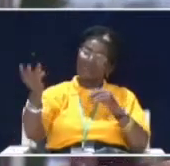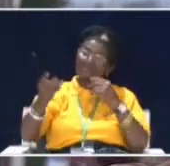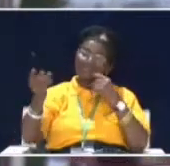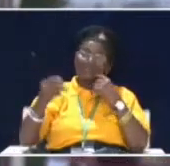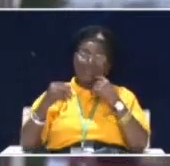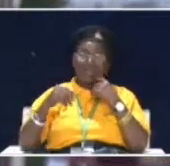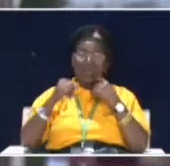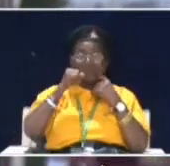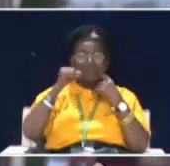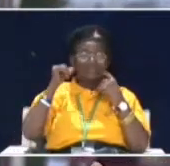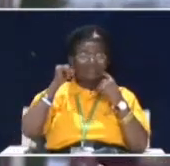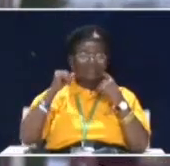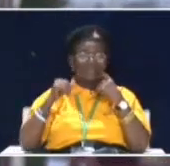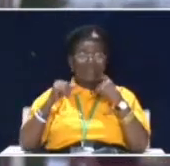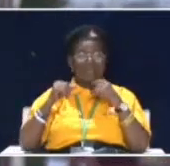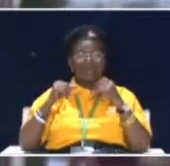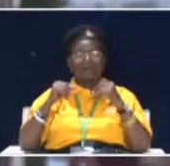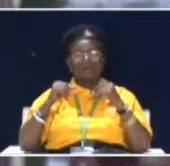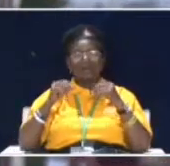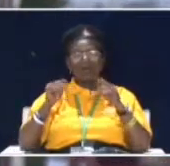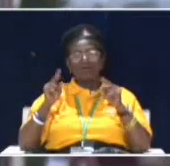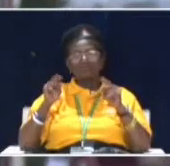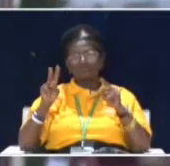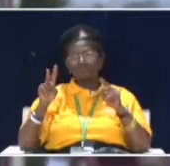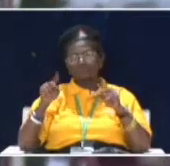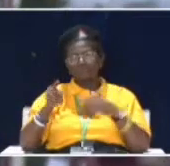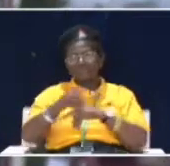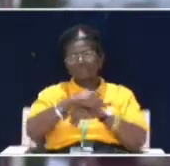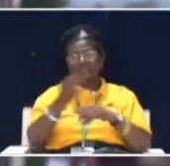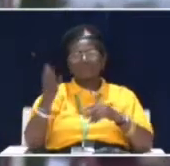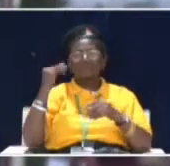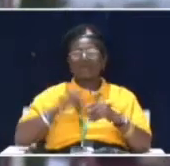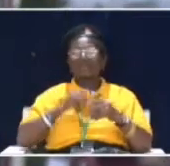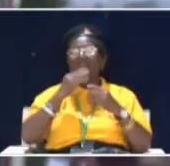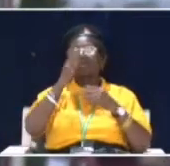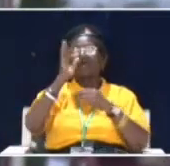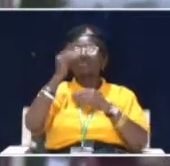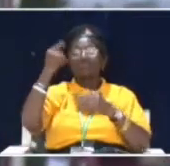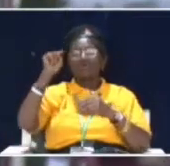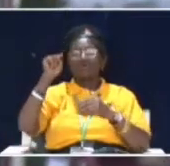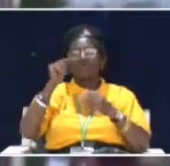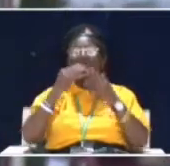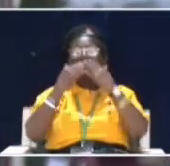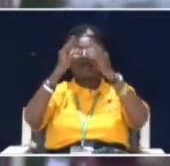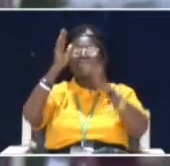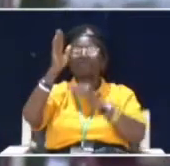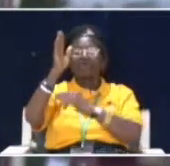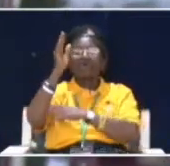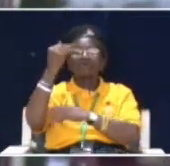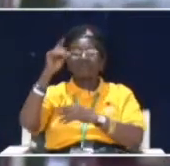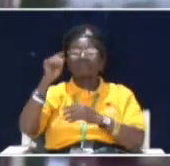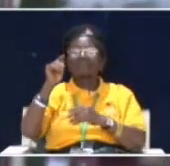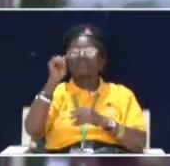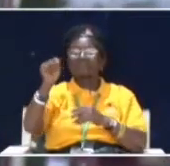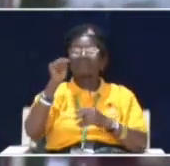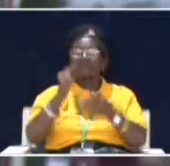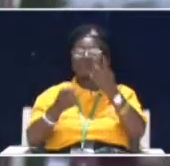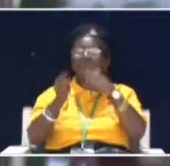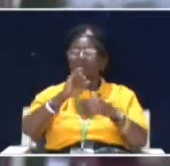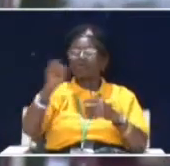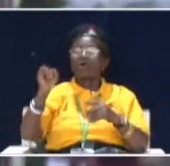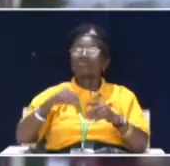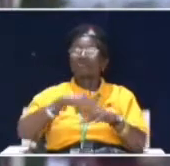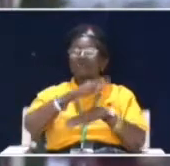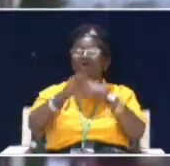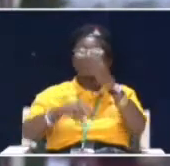gege bi ati ka ni ojo Wednesday. And I thank God for the testimonies coming all over the world. A dupe lowo Olorun fun awon eri tin